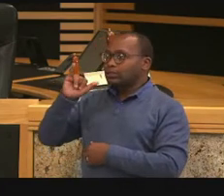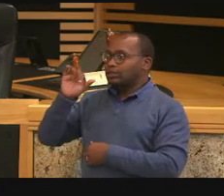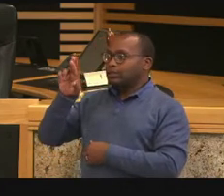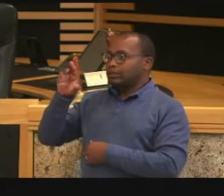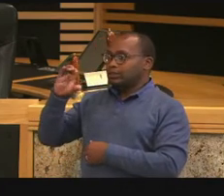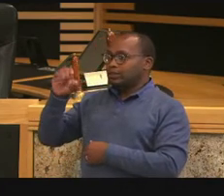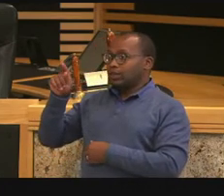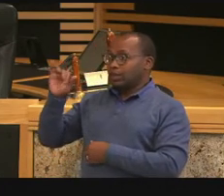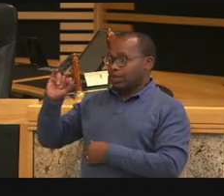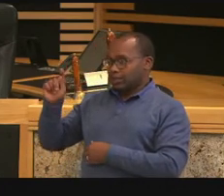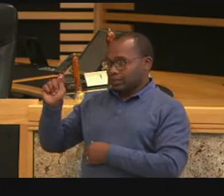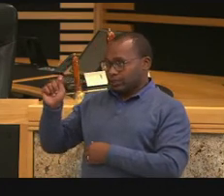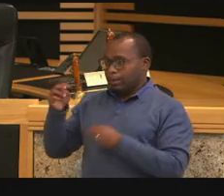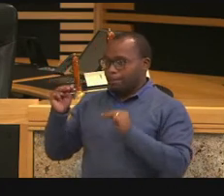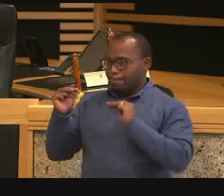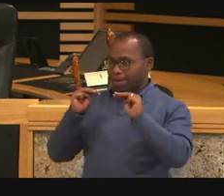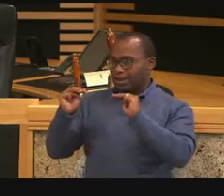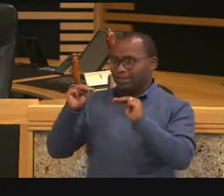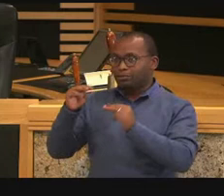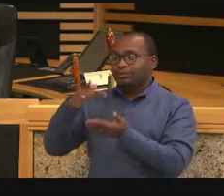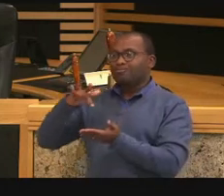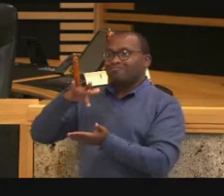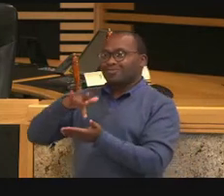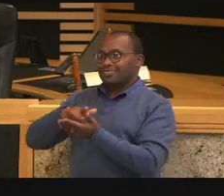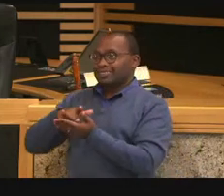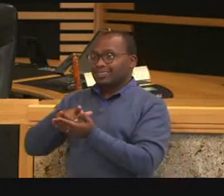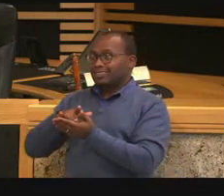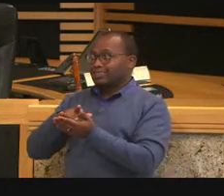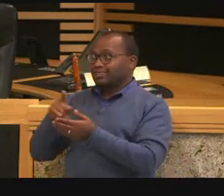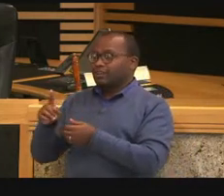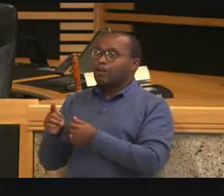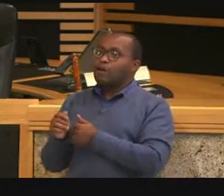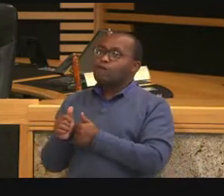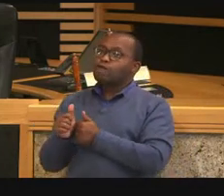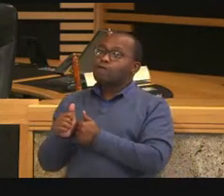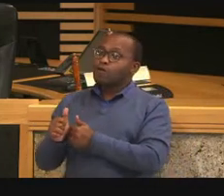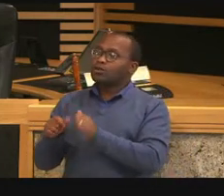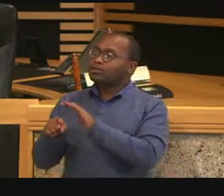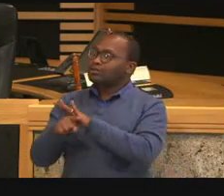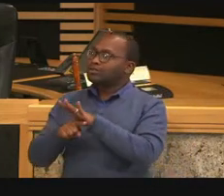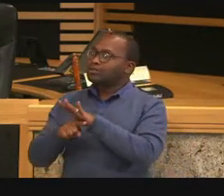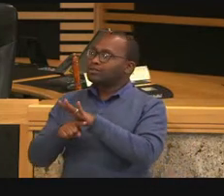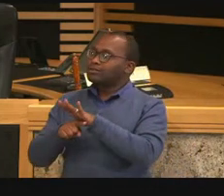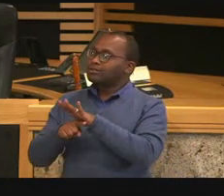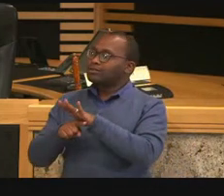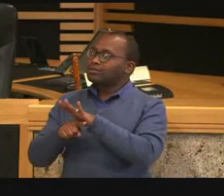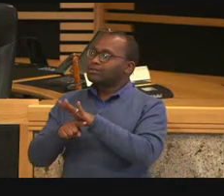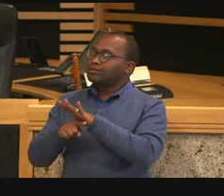in the newly established centers, do not have